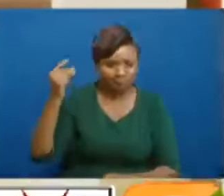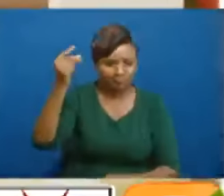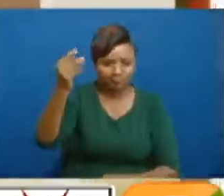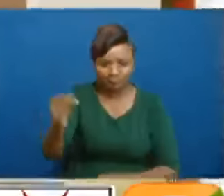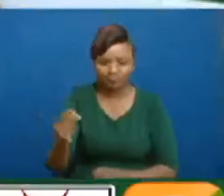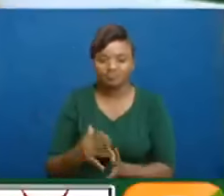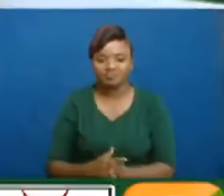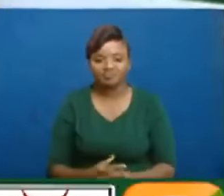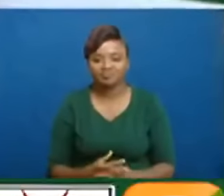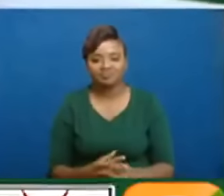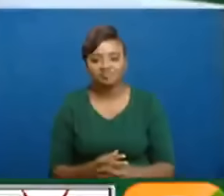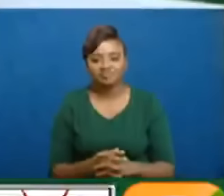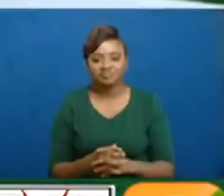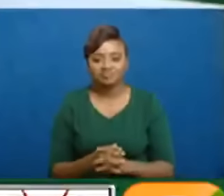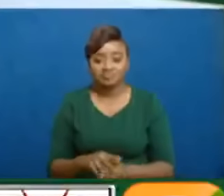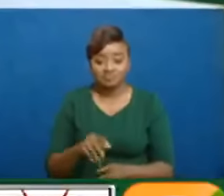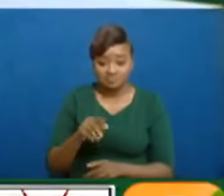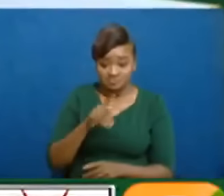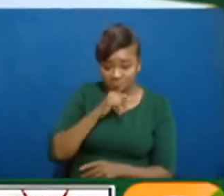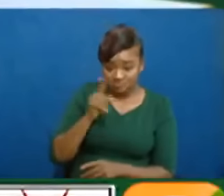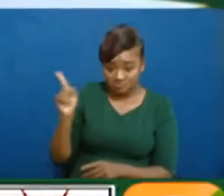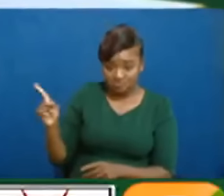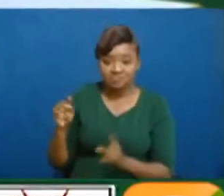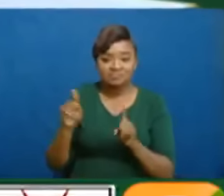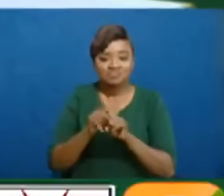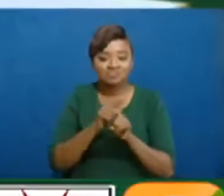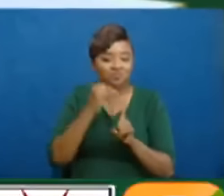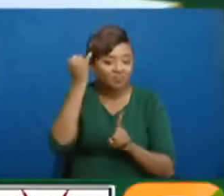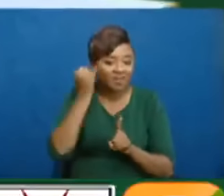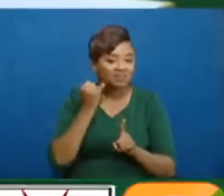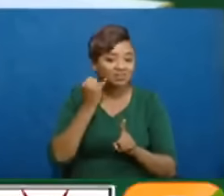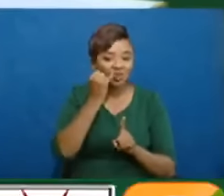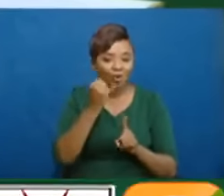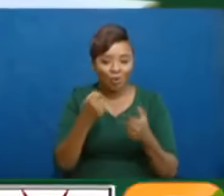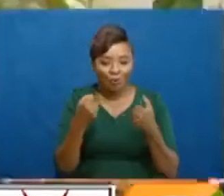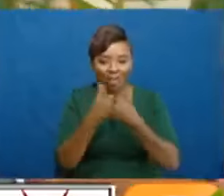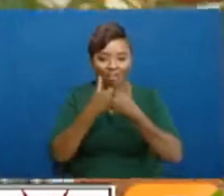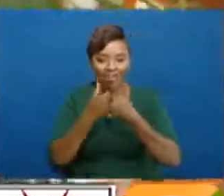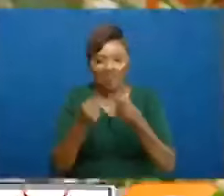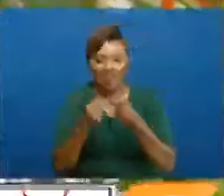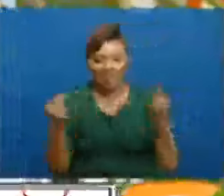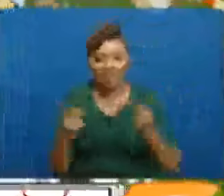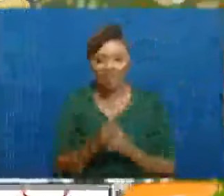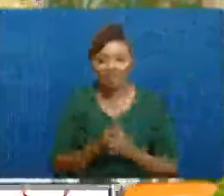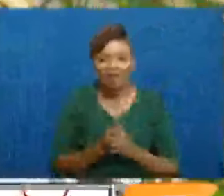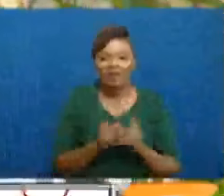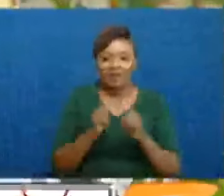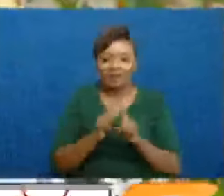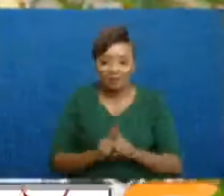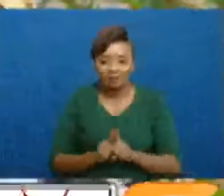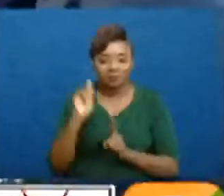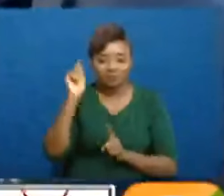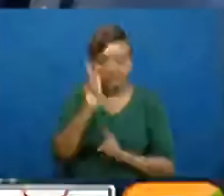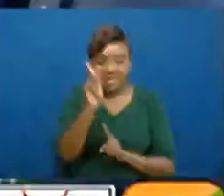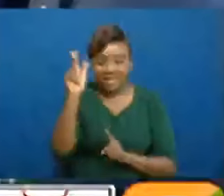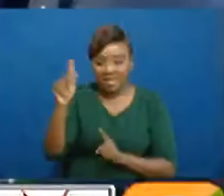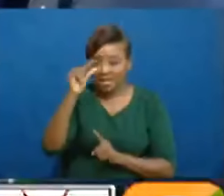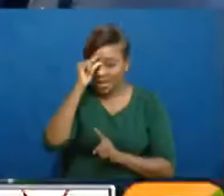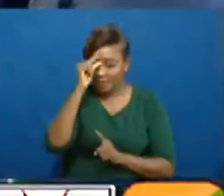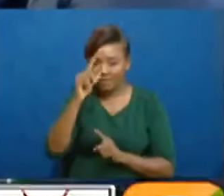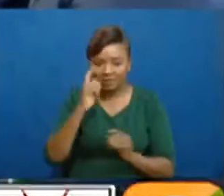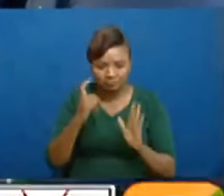and thin. Mvurya is regarded as Hassan Joho's coastal political counterweight and is well regarded within the Kenya Kwanza